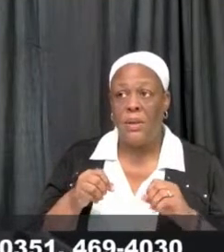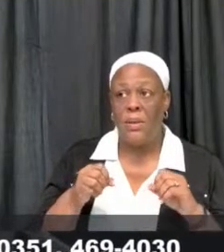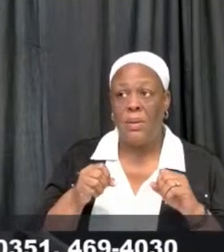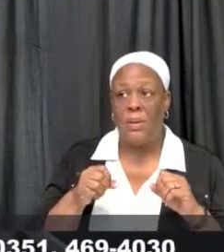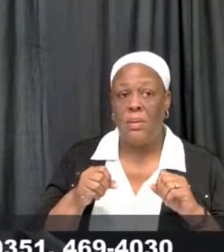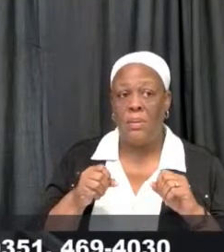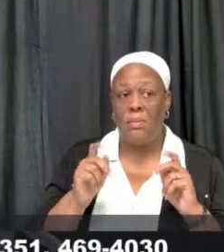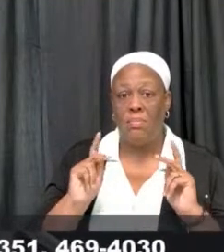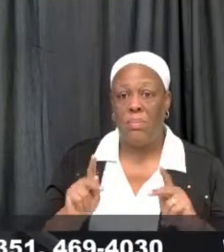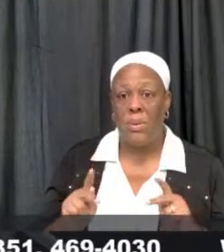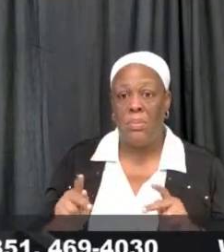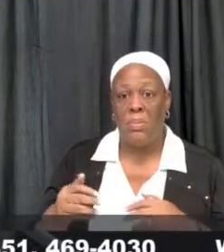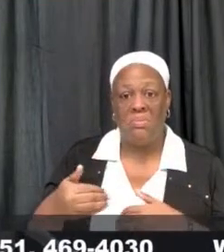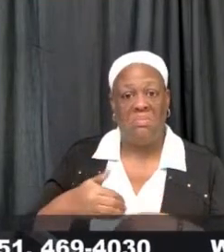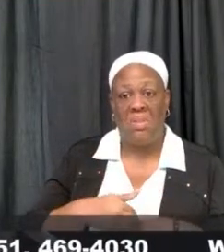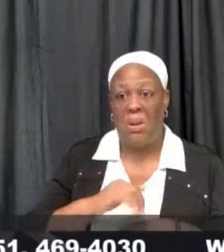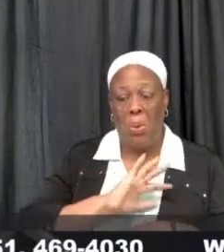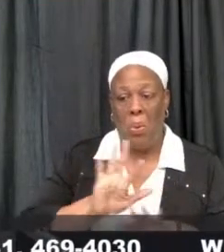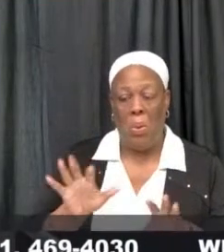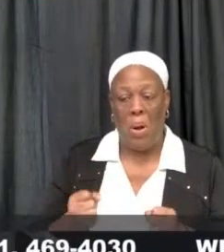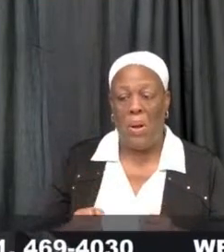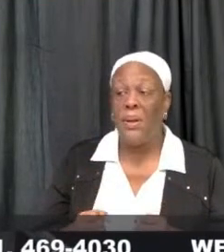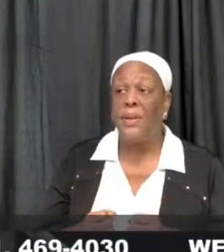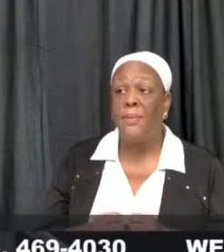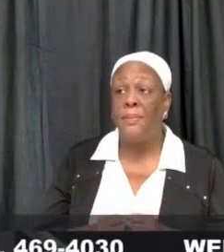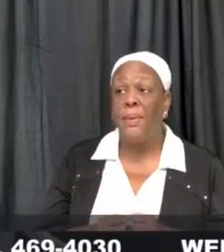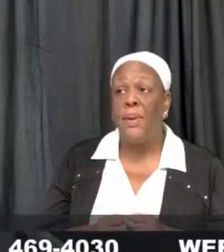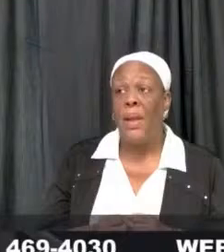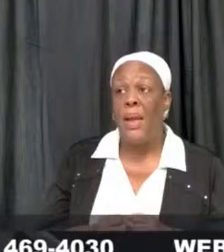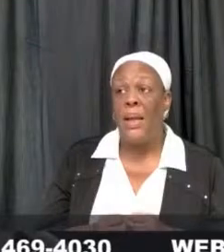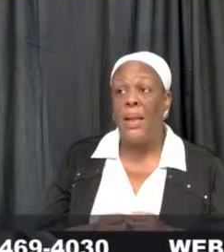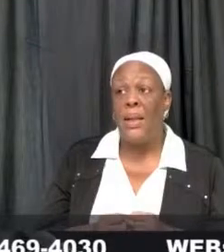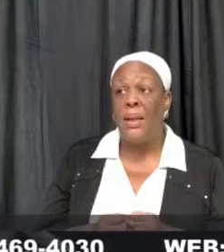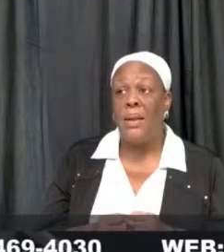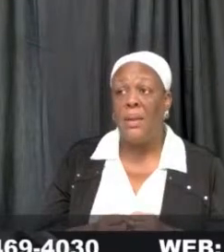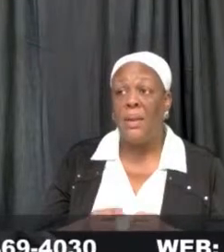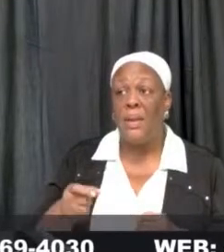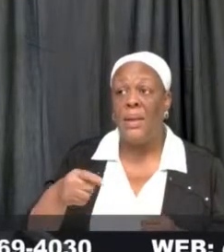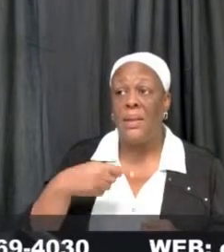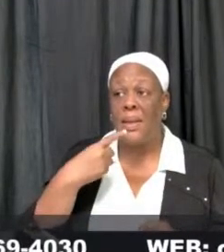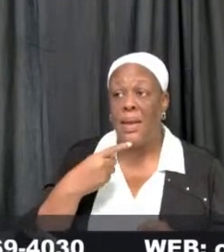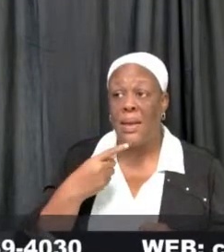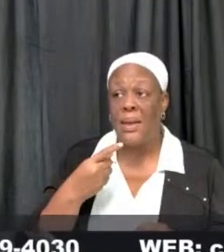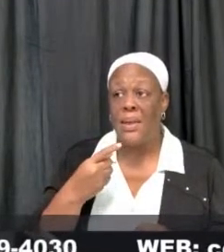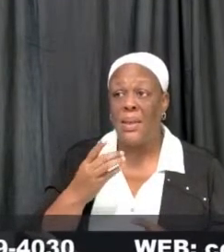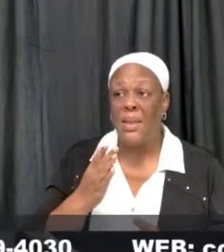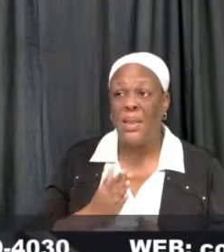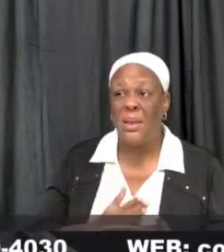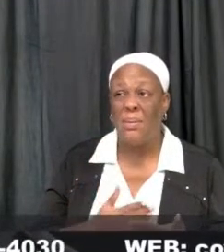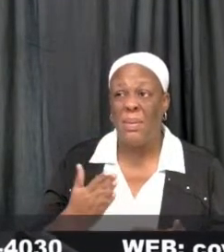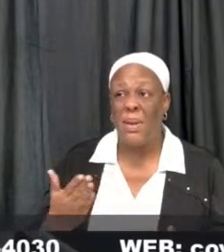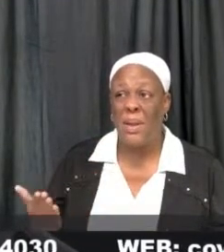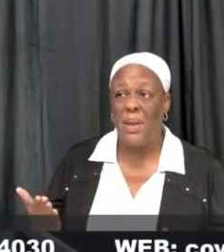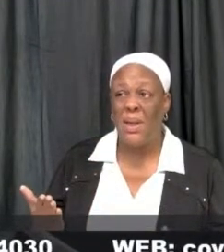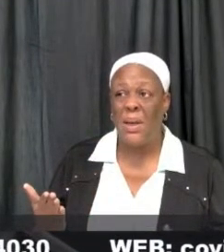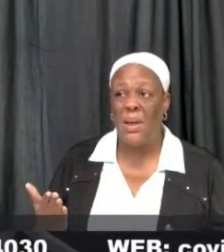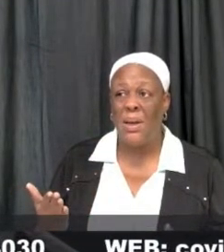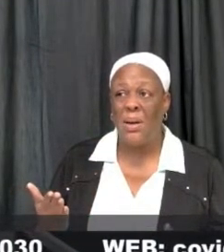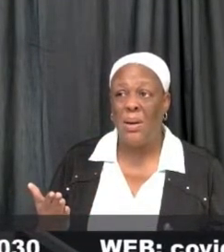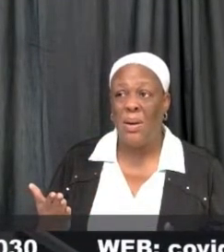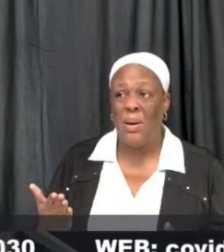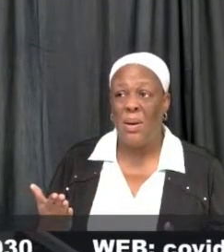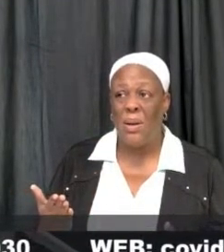anti-vaxxers, people against the vaccine, the COVID-19 vaccine, is something coming out of,